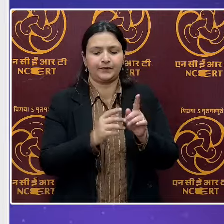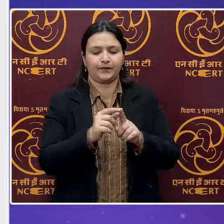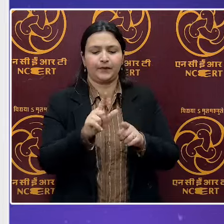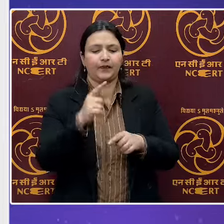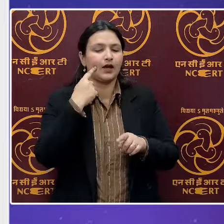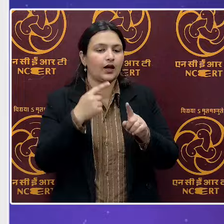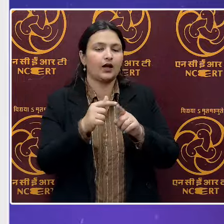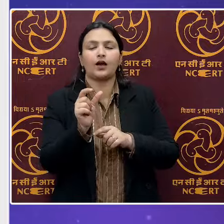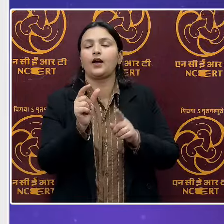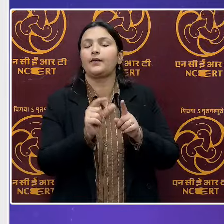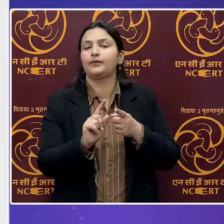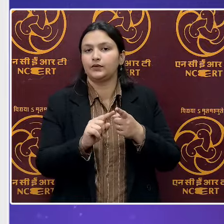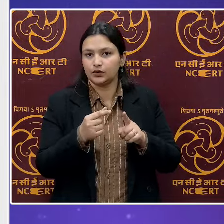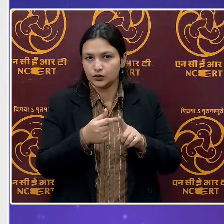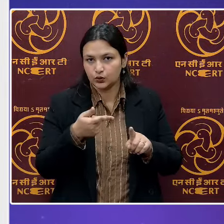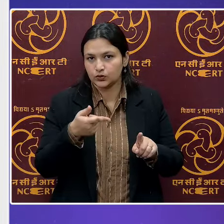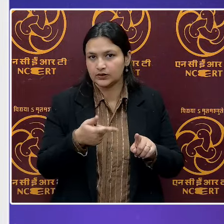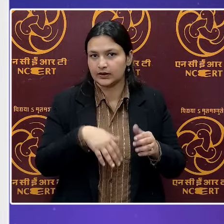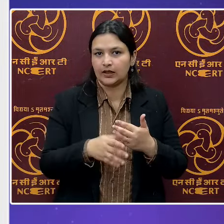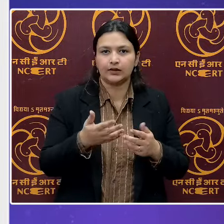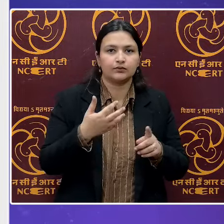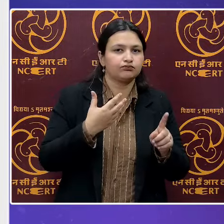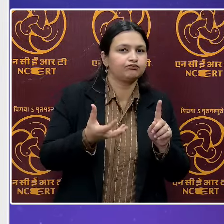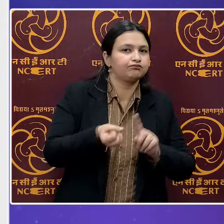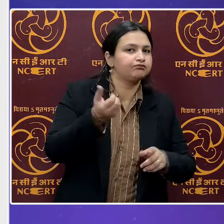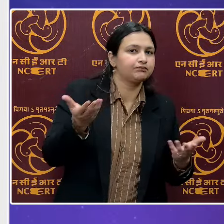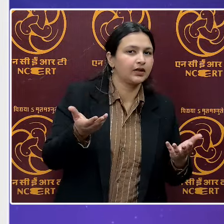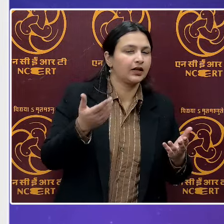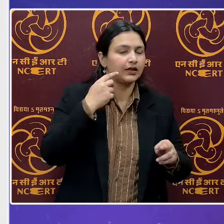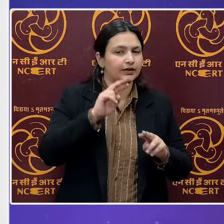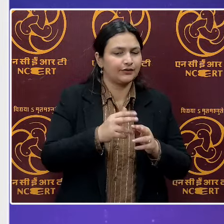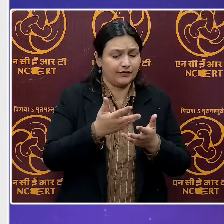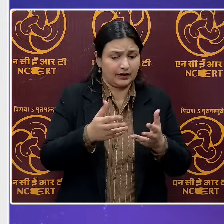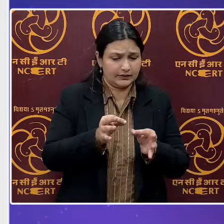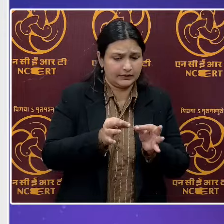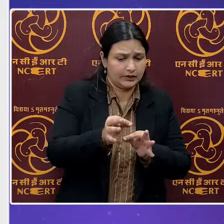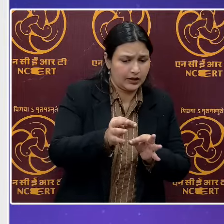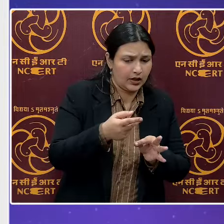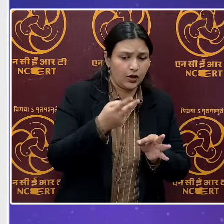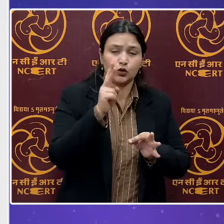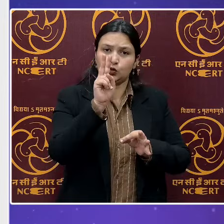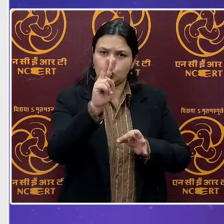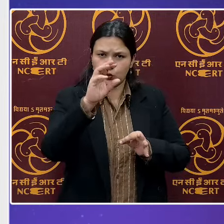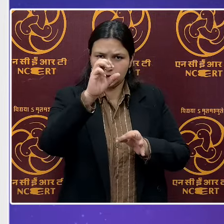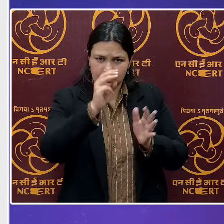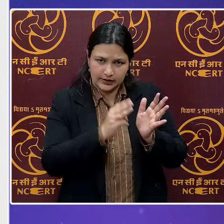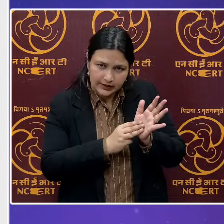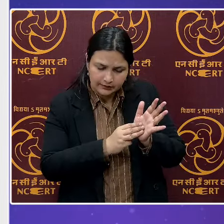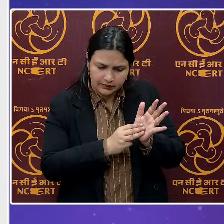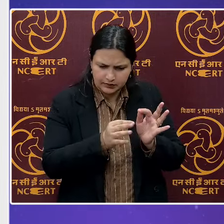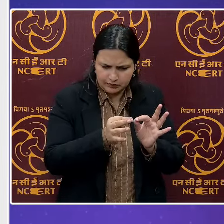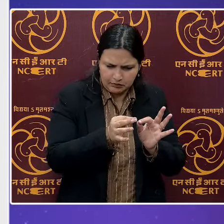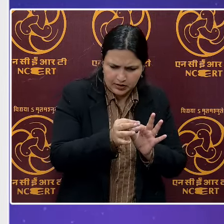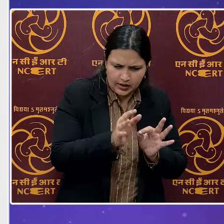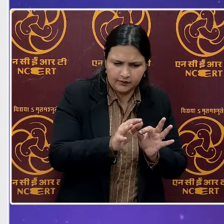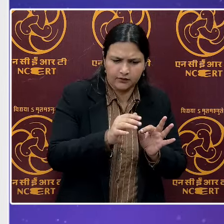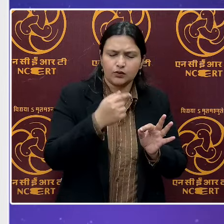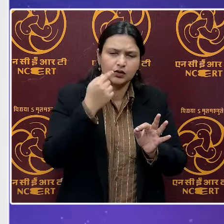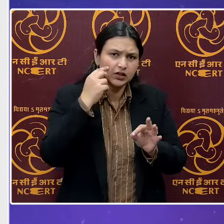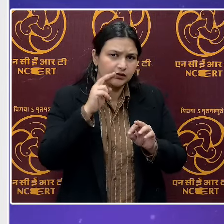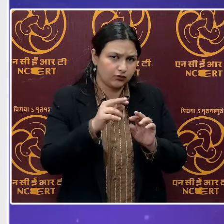displacement from mean position. If it is displaced by 2 centimeter, then we'll say maximum displacement is 2,